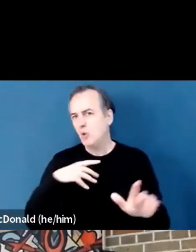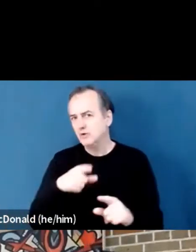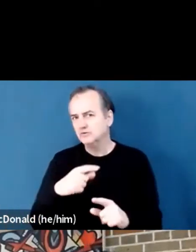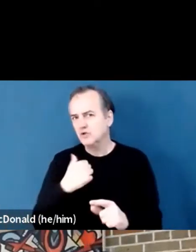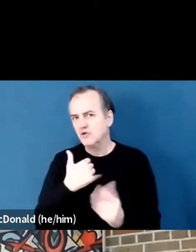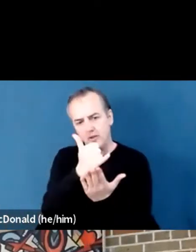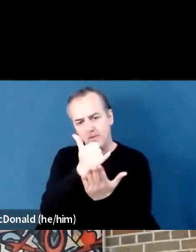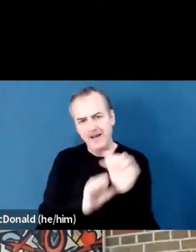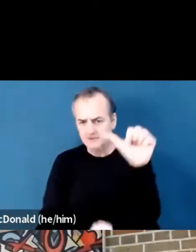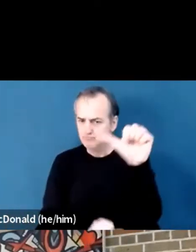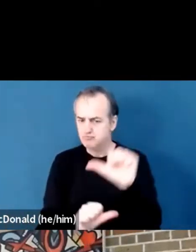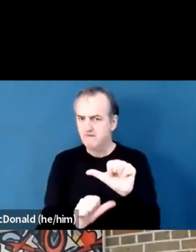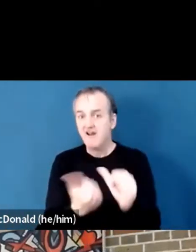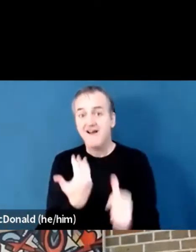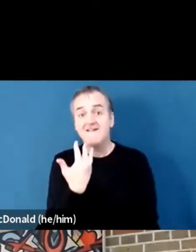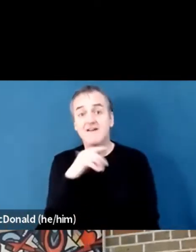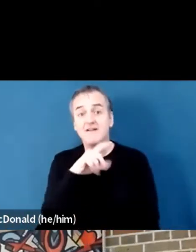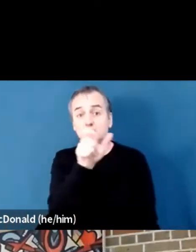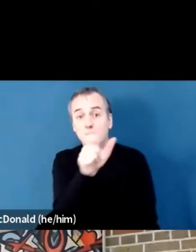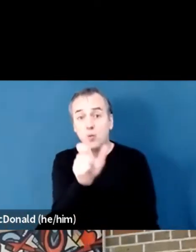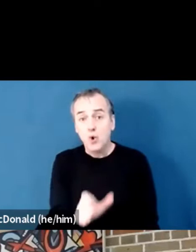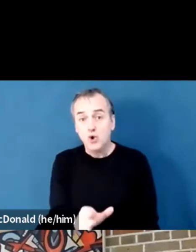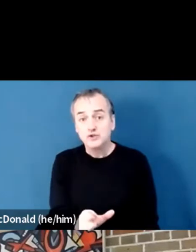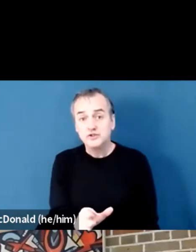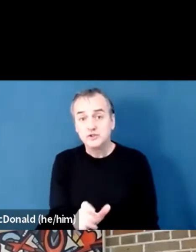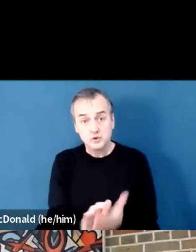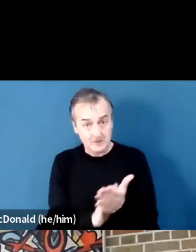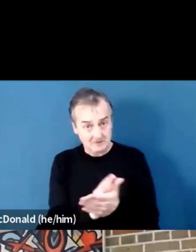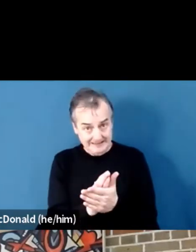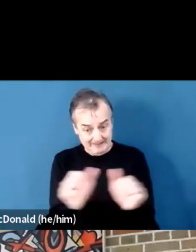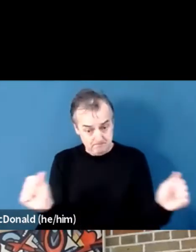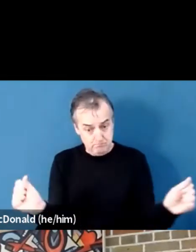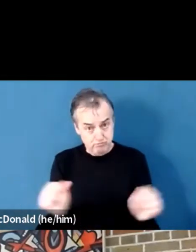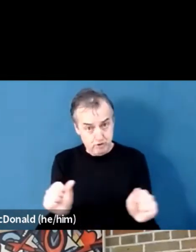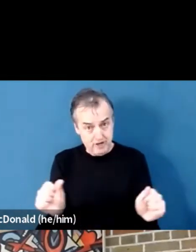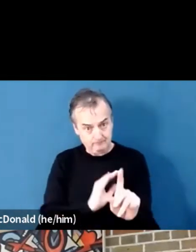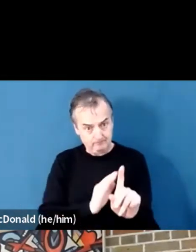page. You don't say the same thing twice, which I'm probably doing as I speak.